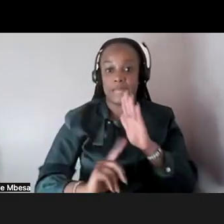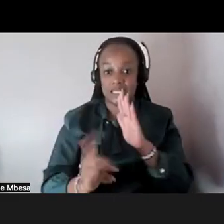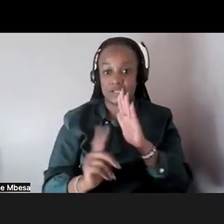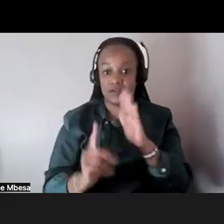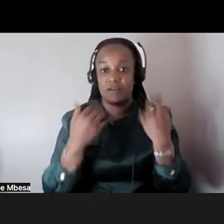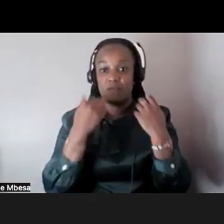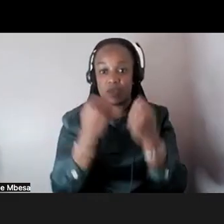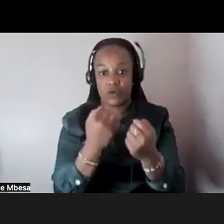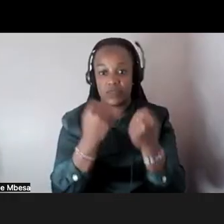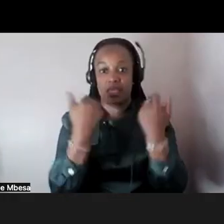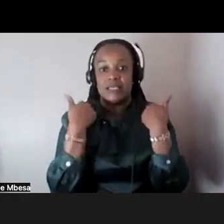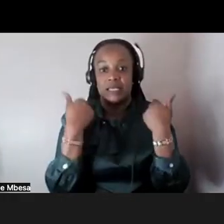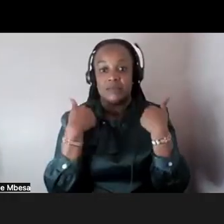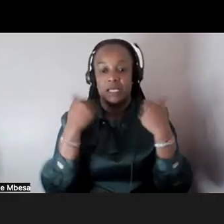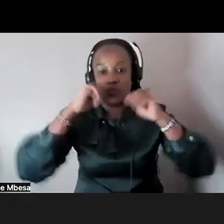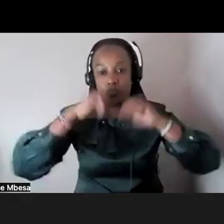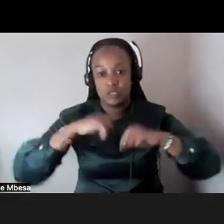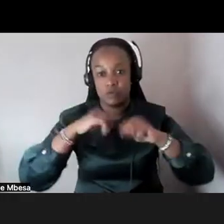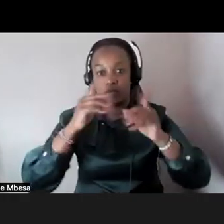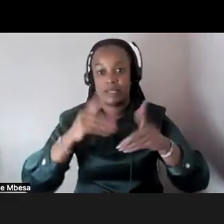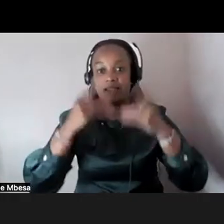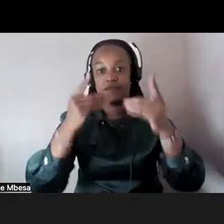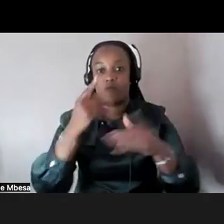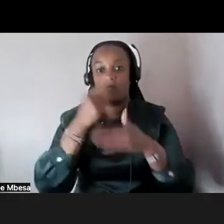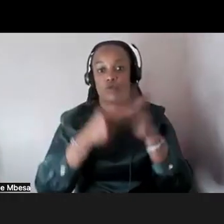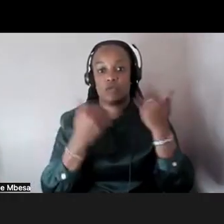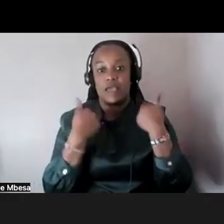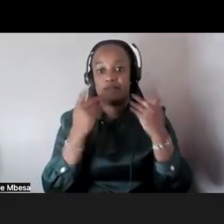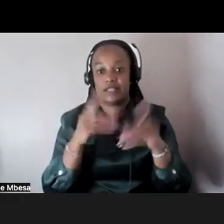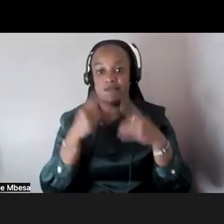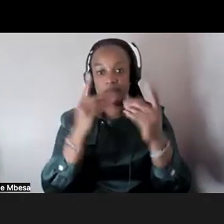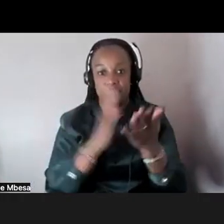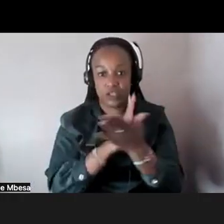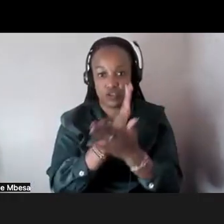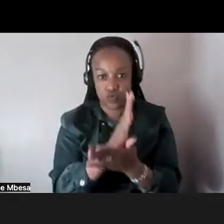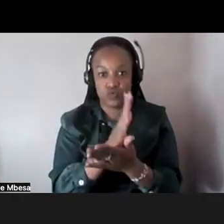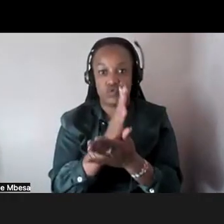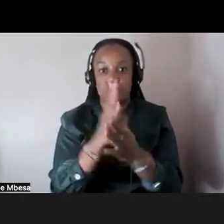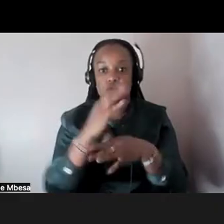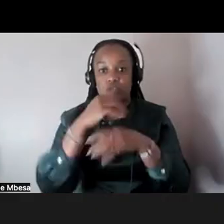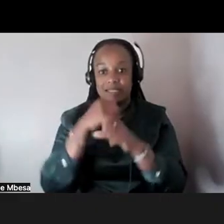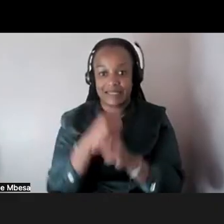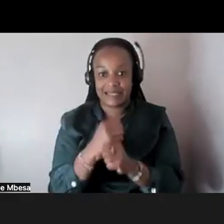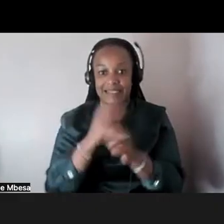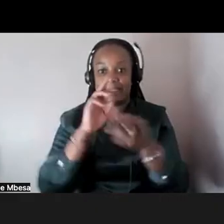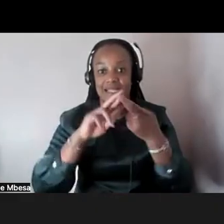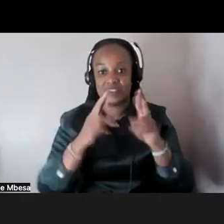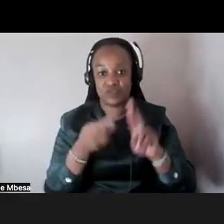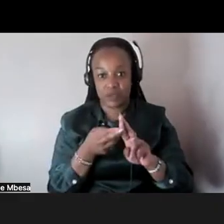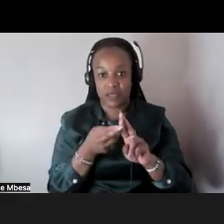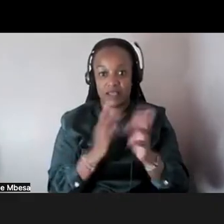for us to deliver what we have delivered through what you call trusted relationship. And the trusted